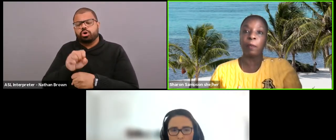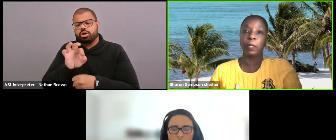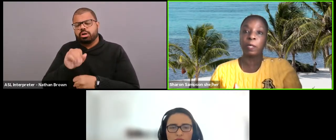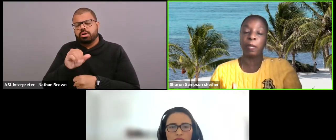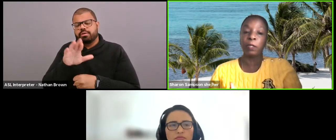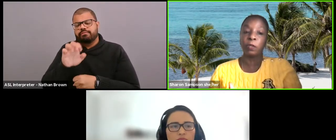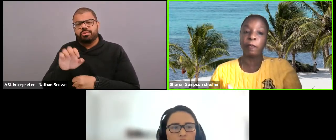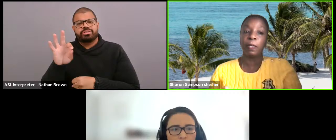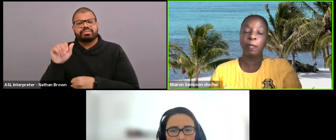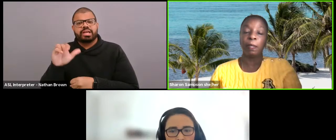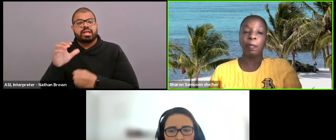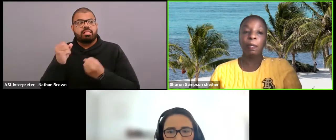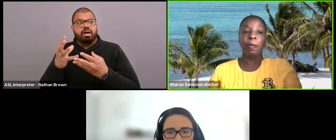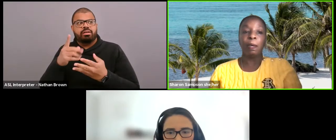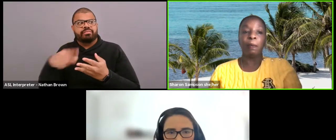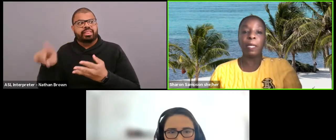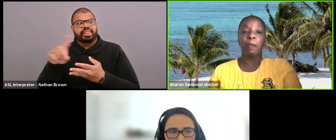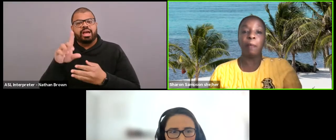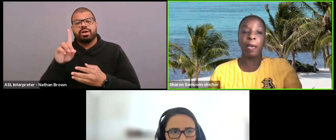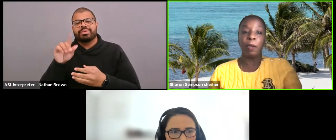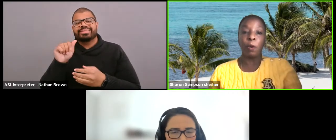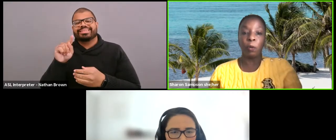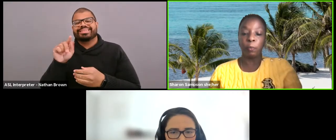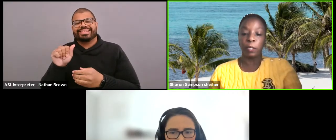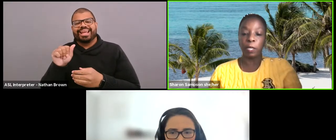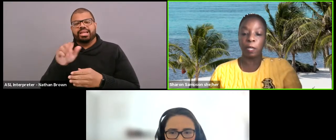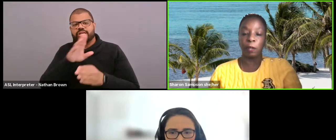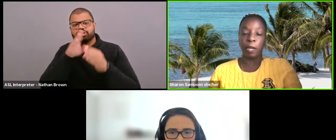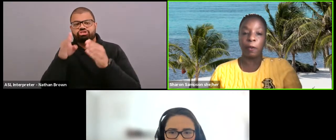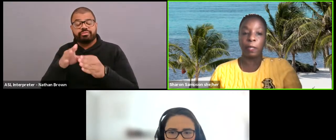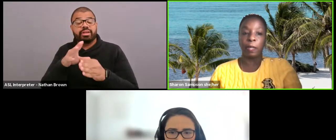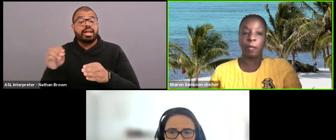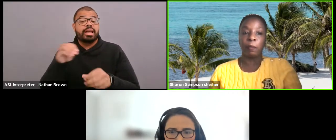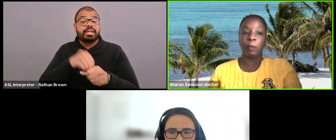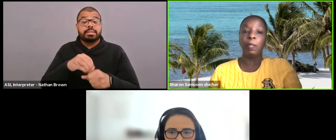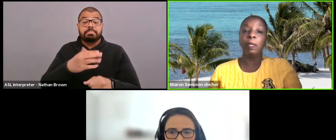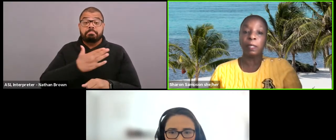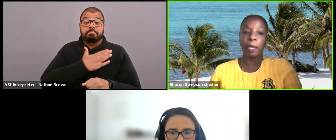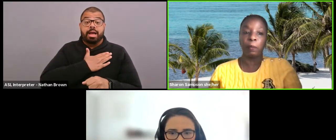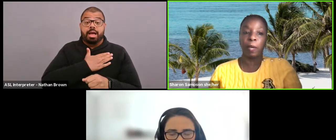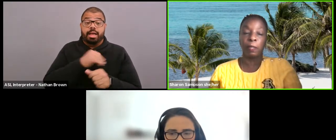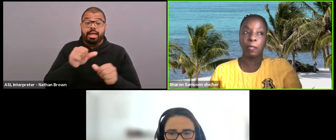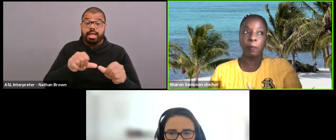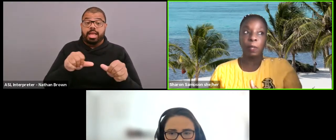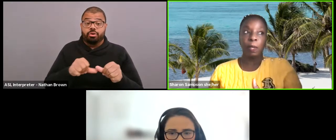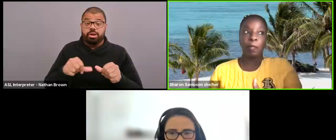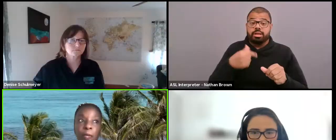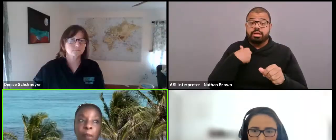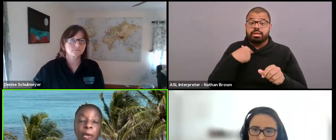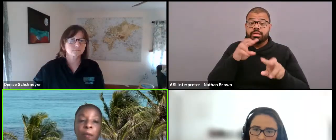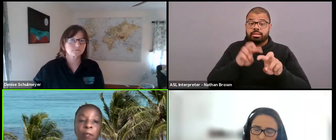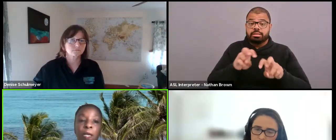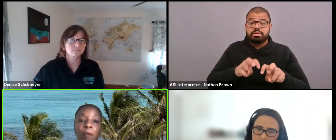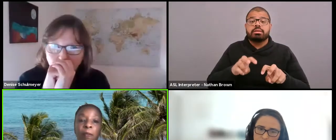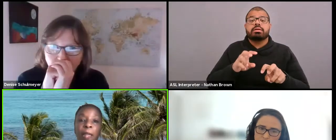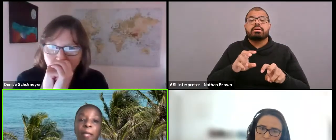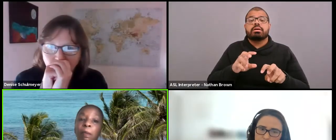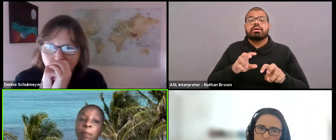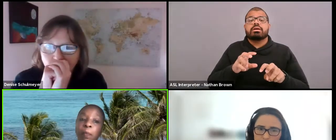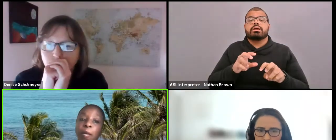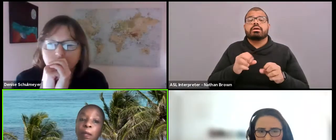of that was data driven. And in my own particular area that I looked at was the amount